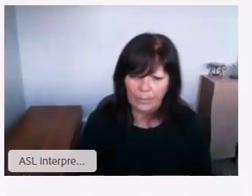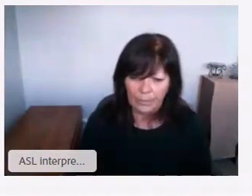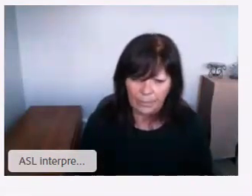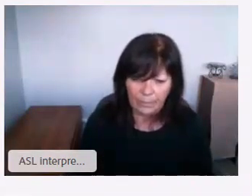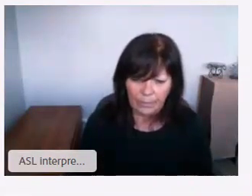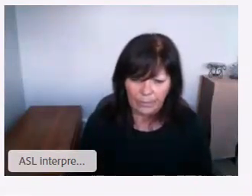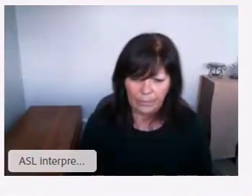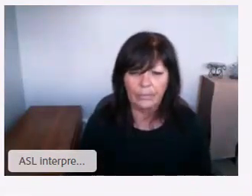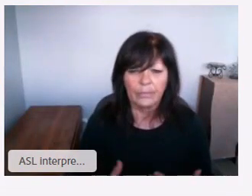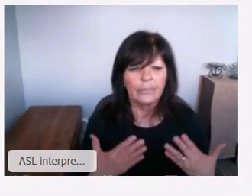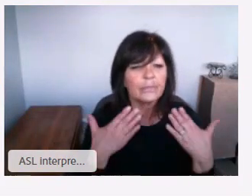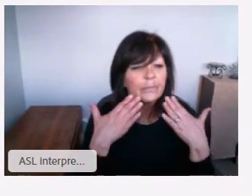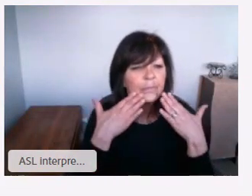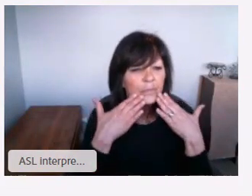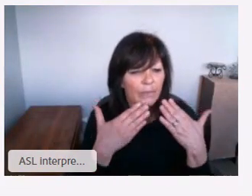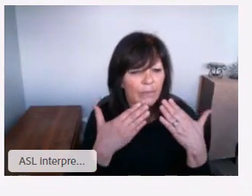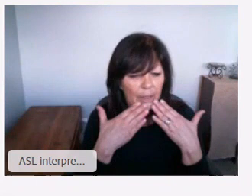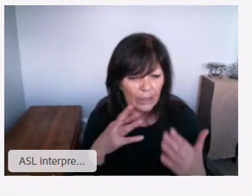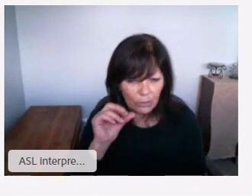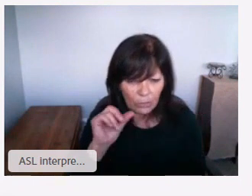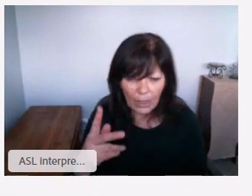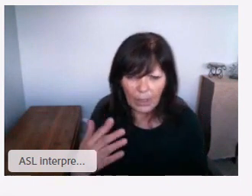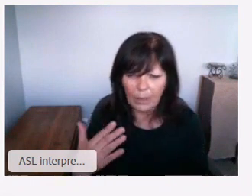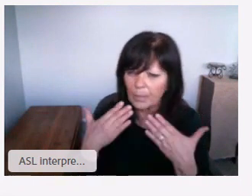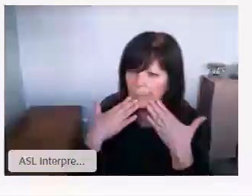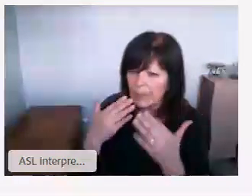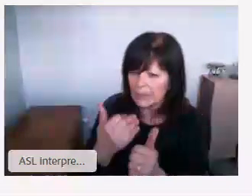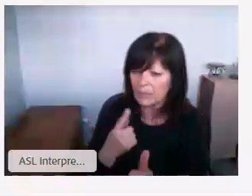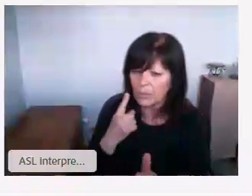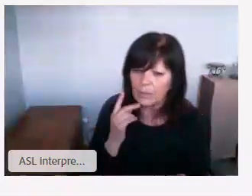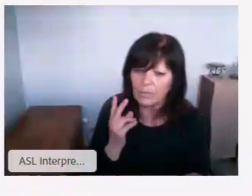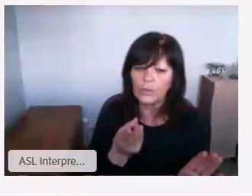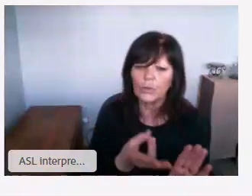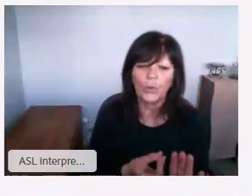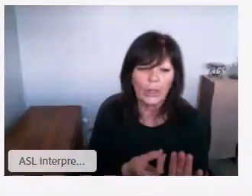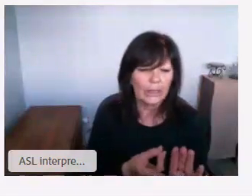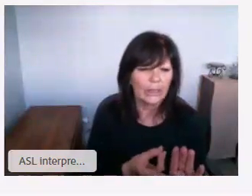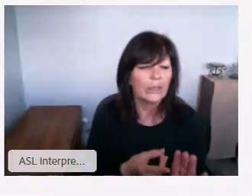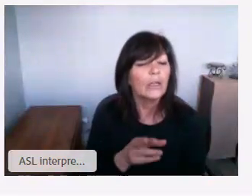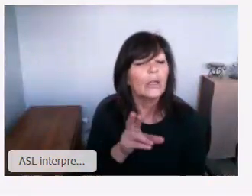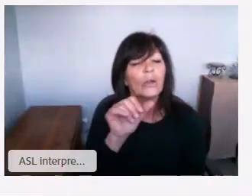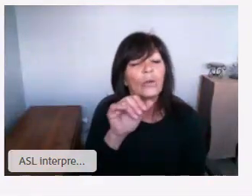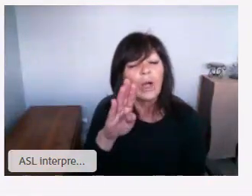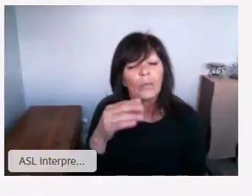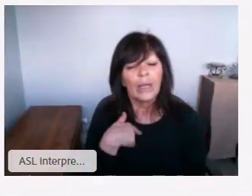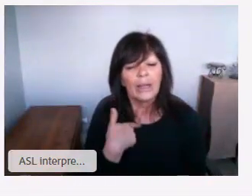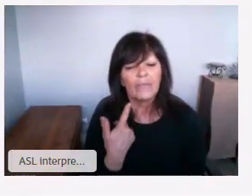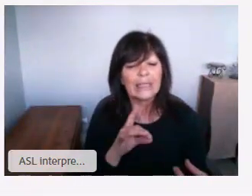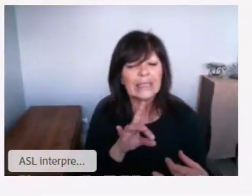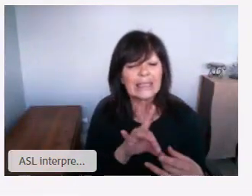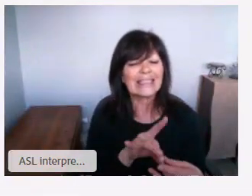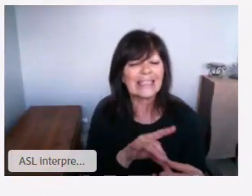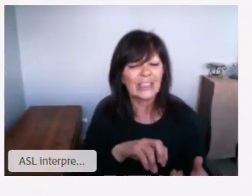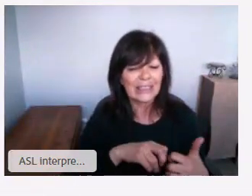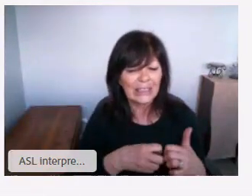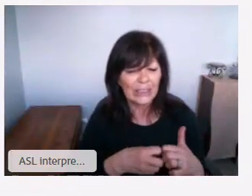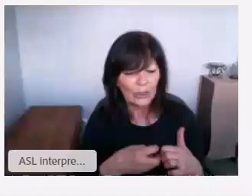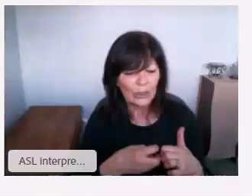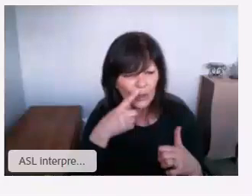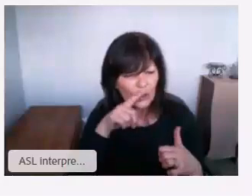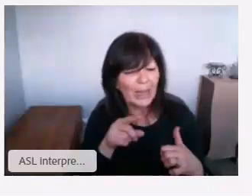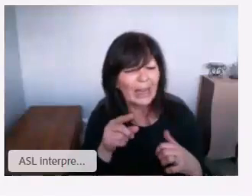Thank you, Rob. Thanks everybody again for joining. Rob, I'm having some connection issues. Do you mind advancing the slides